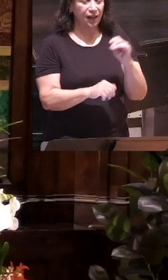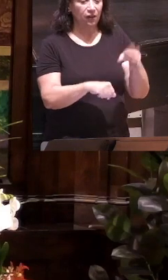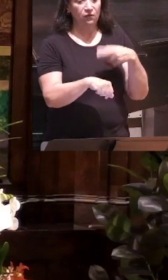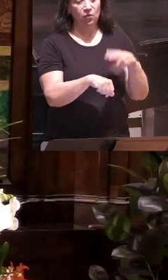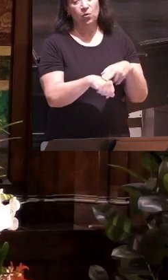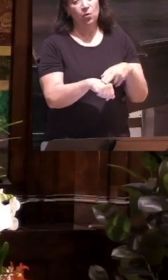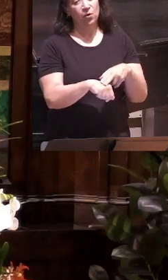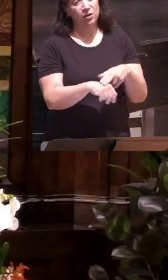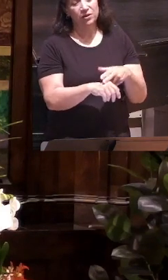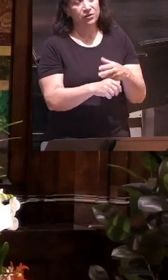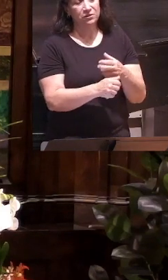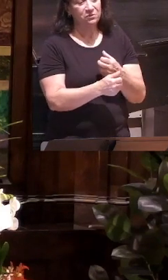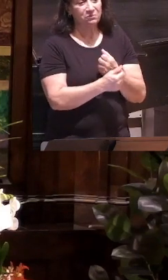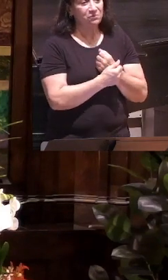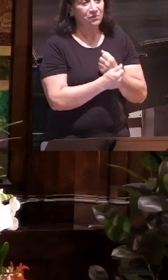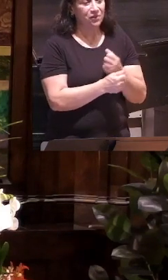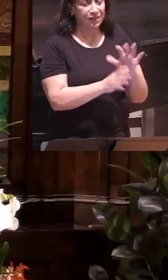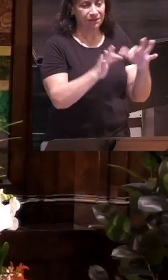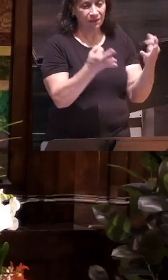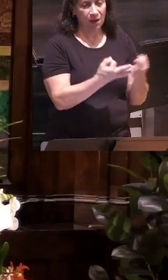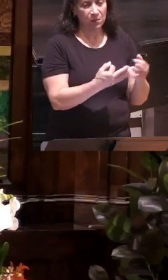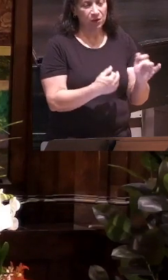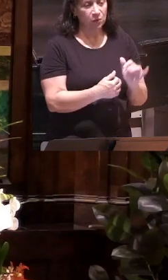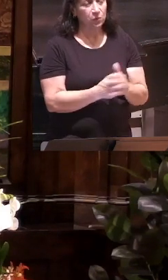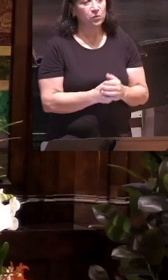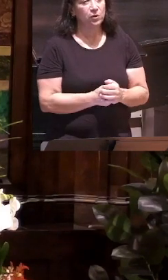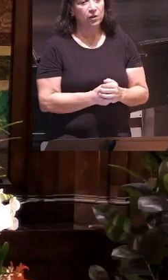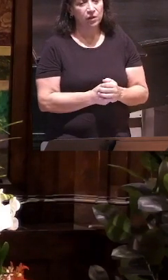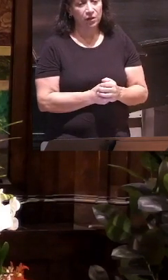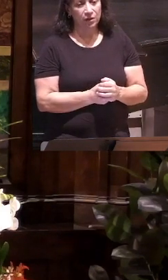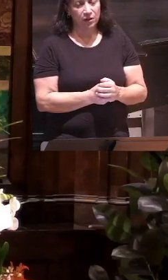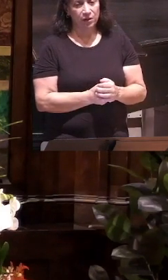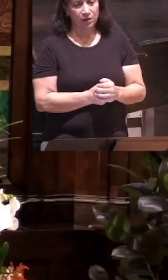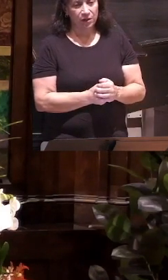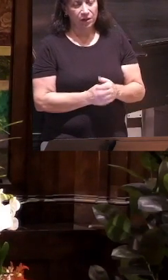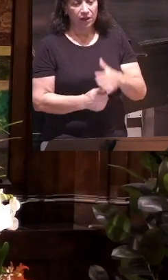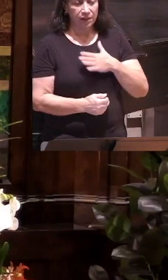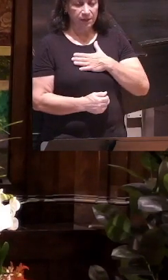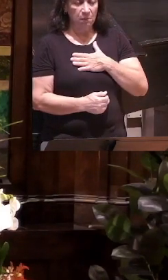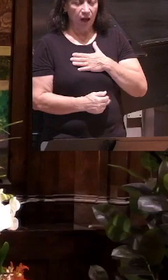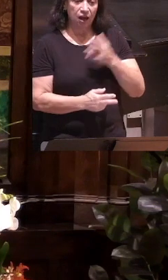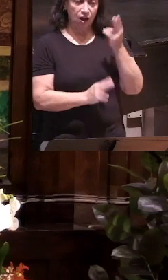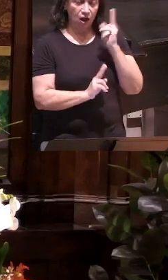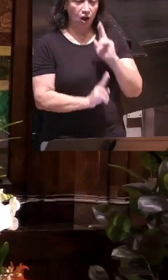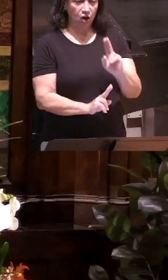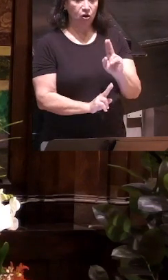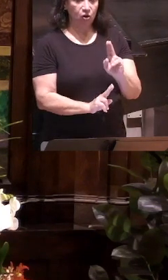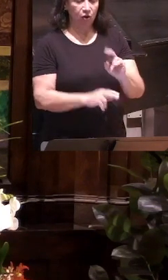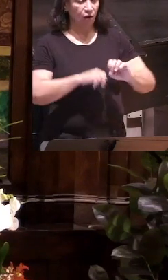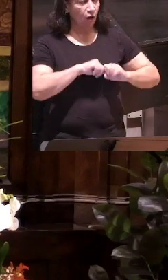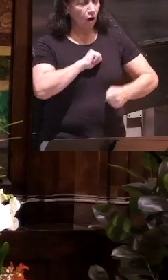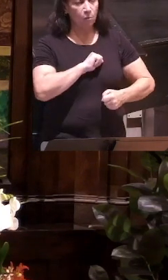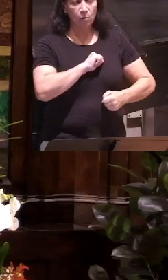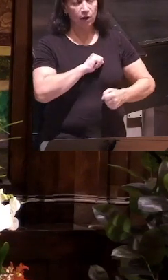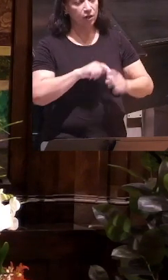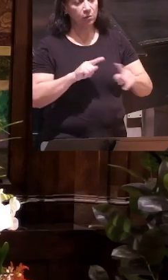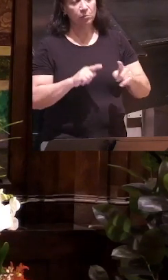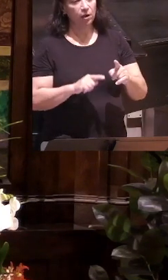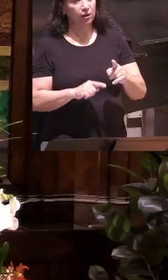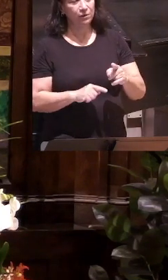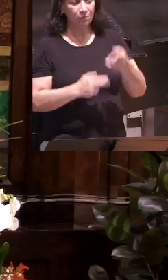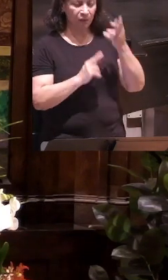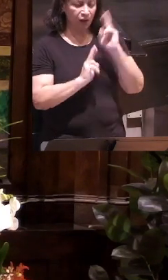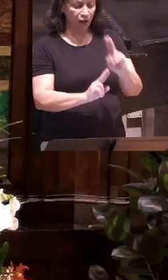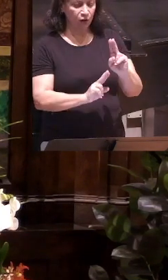course, so devoted to his family. So it is my honor, it is heartbreaking, but it is my honor